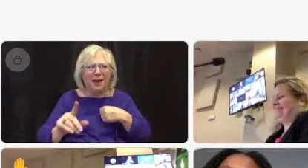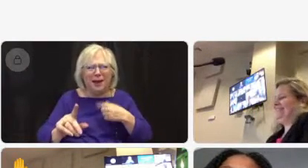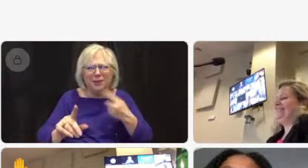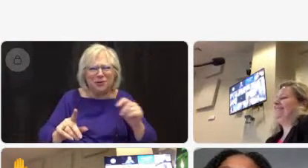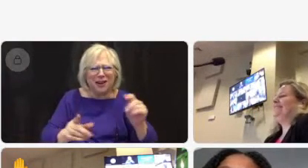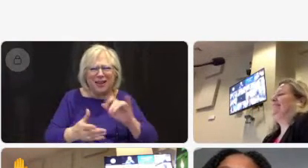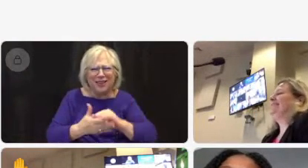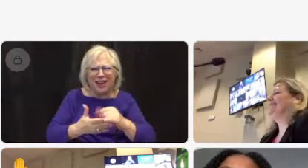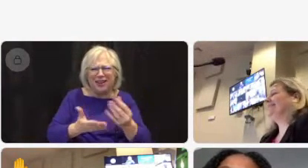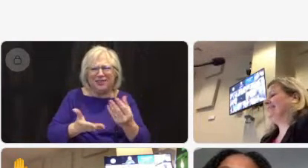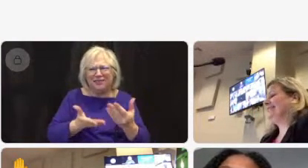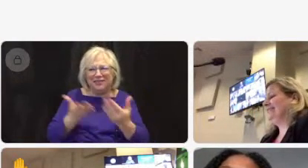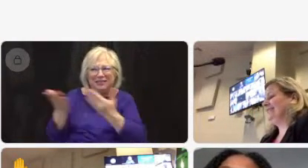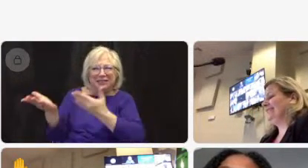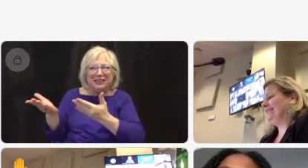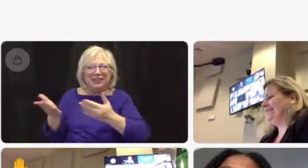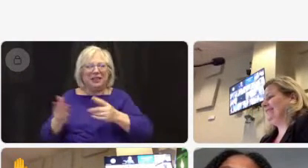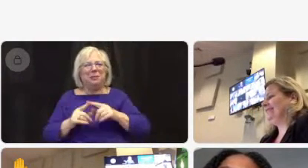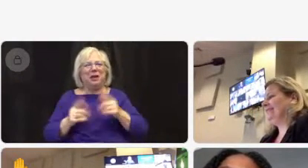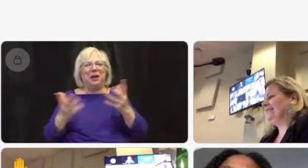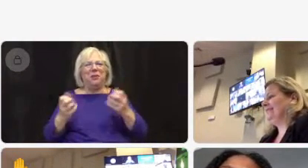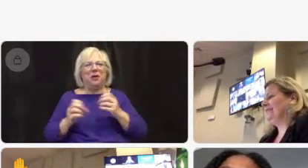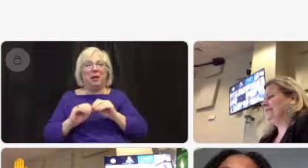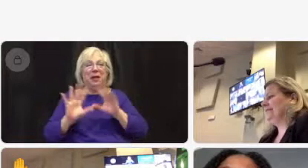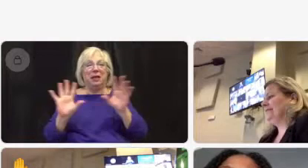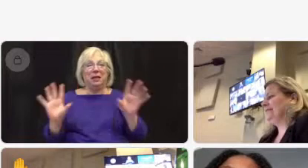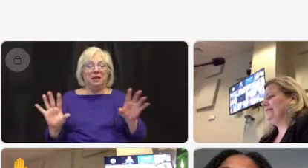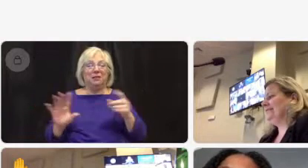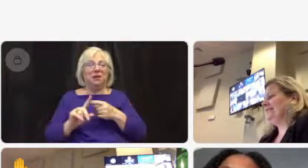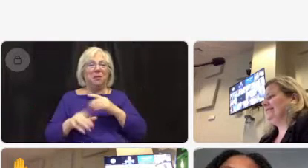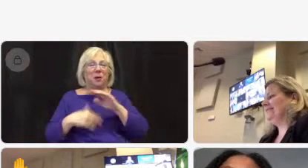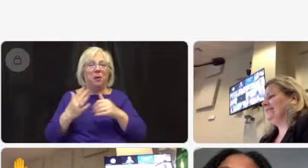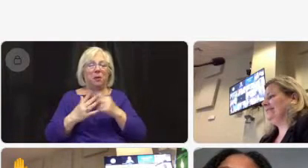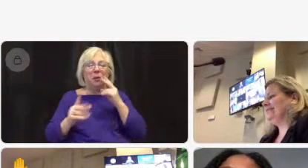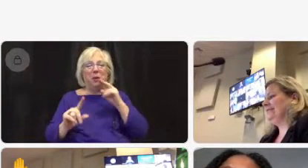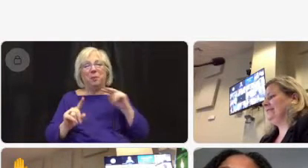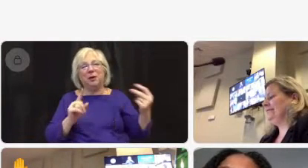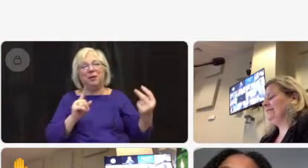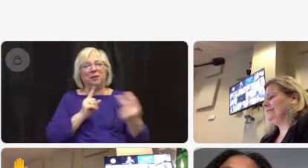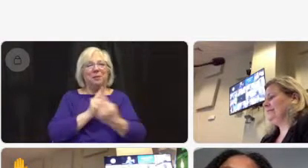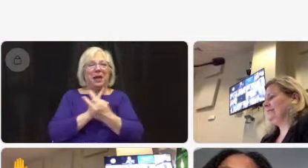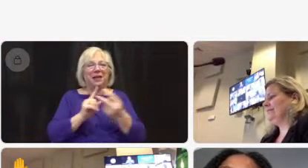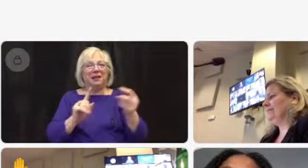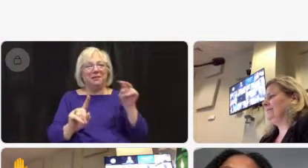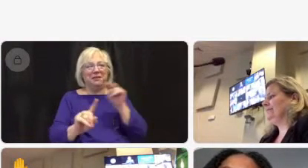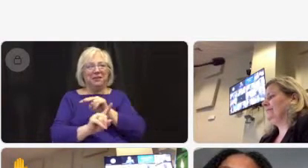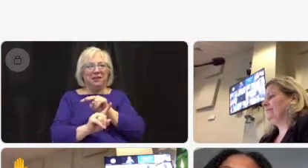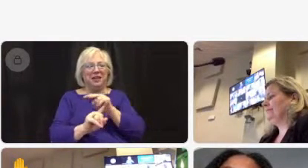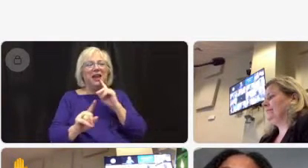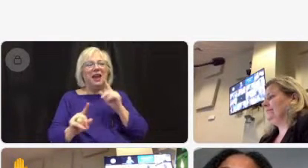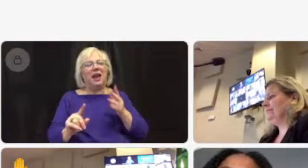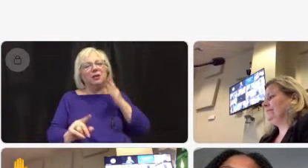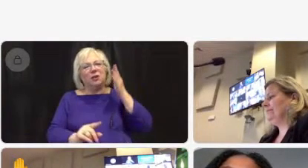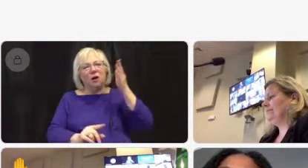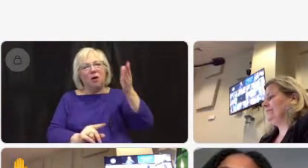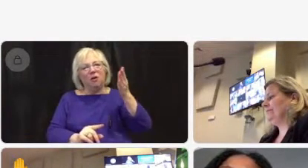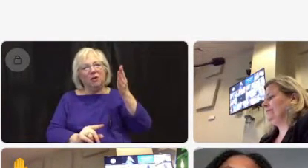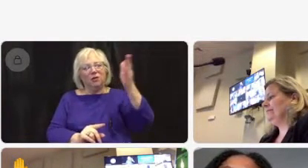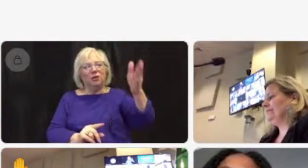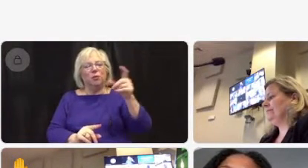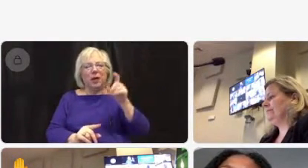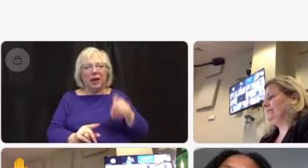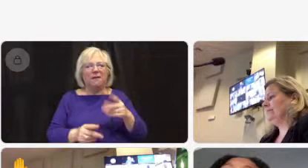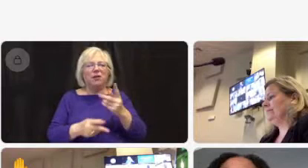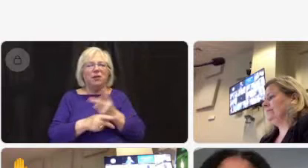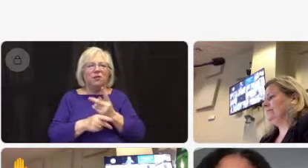And so that's why I want to be very clear from the Hope perspective is in long term, we have to figure out the